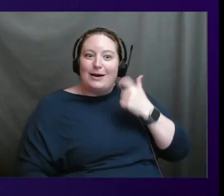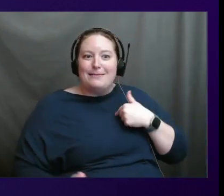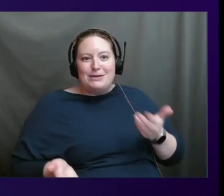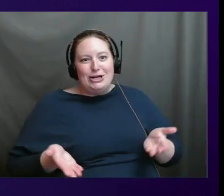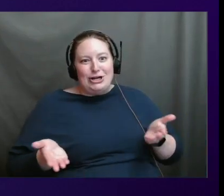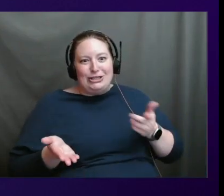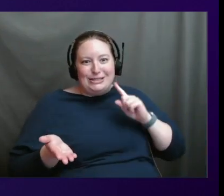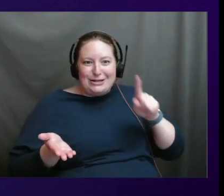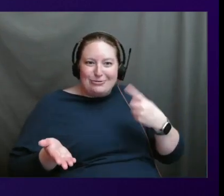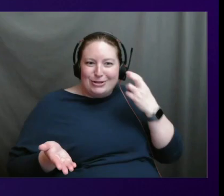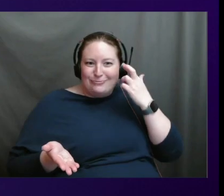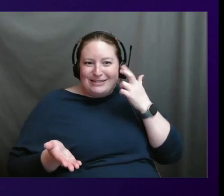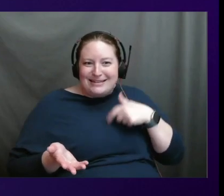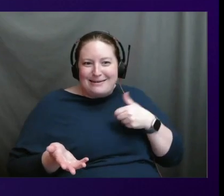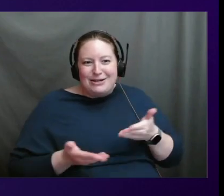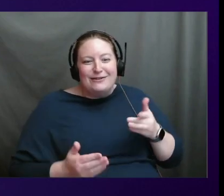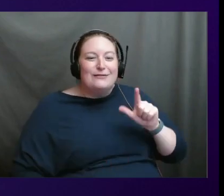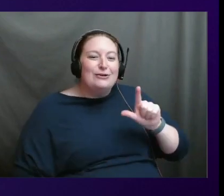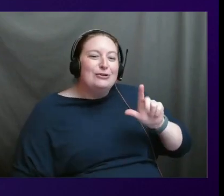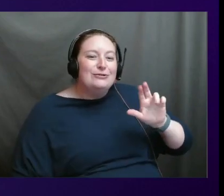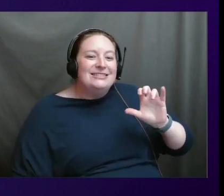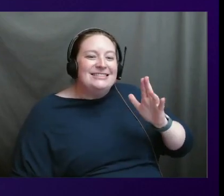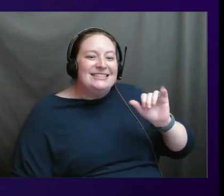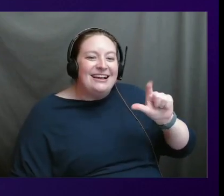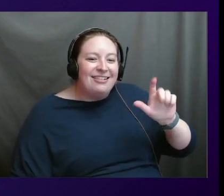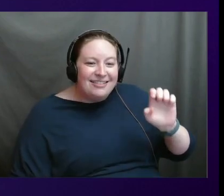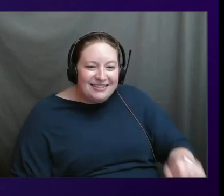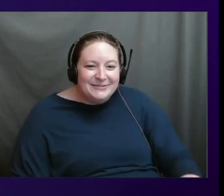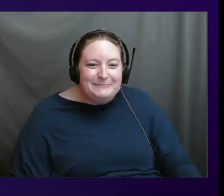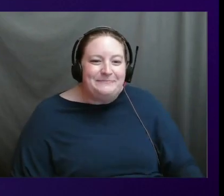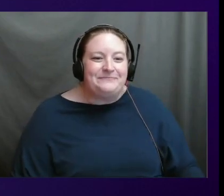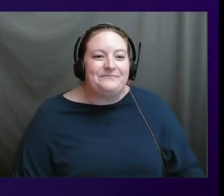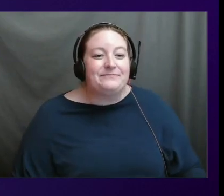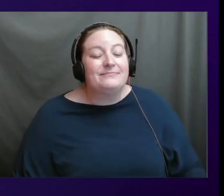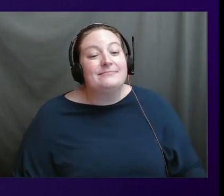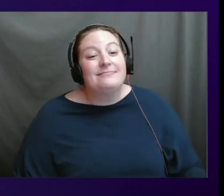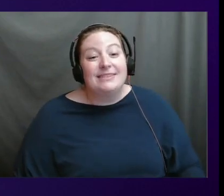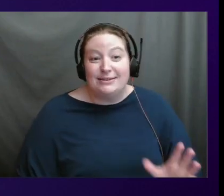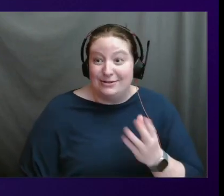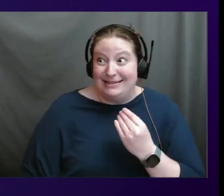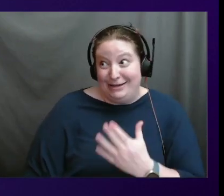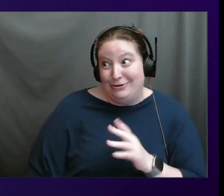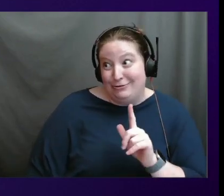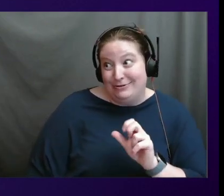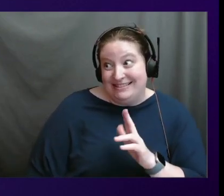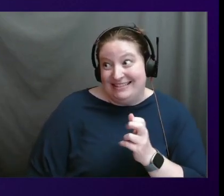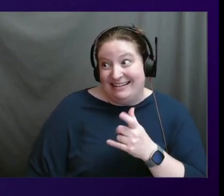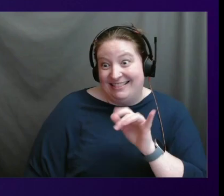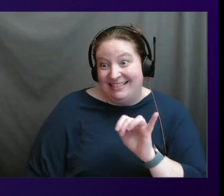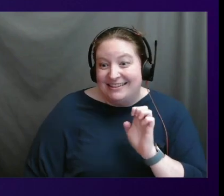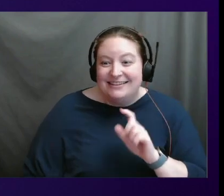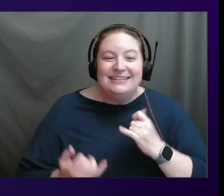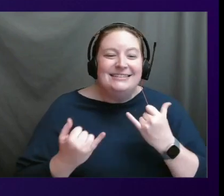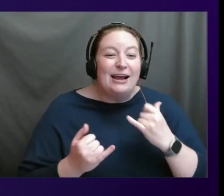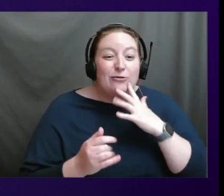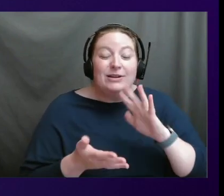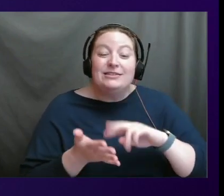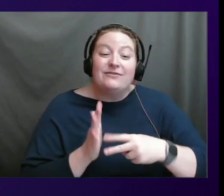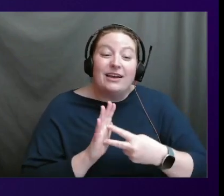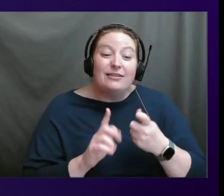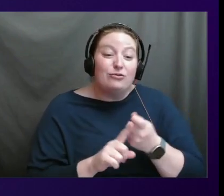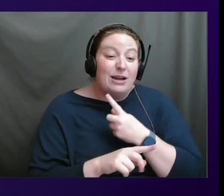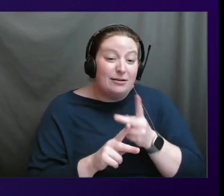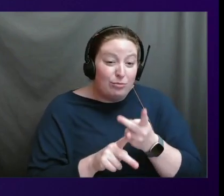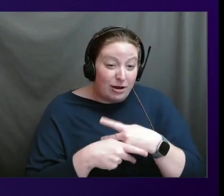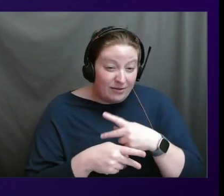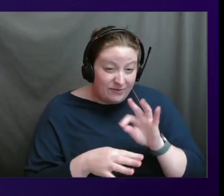reason. Just Lucille. Lucille. So letting you know, Lucille, we're now just defining the render products function, which will take two